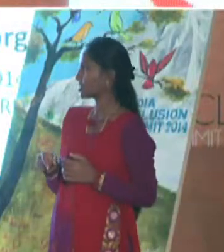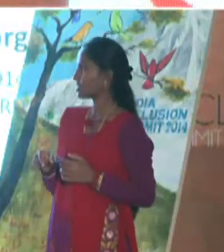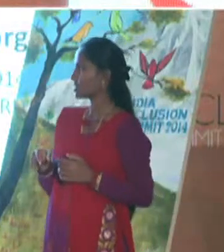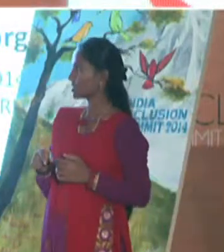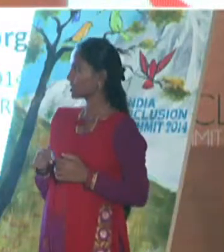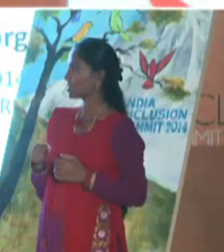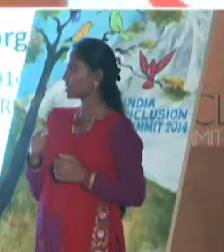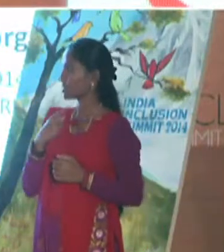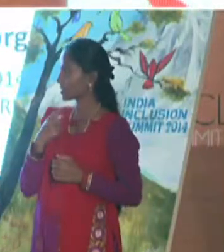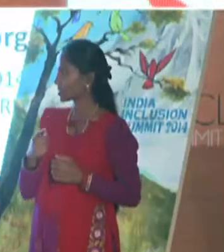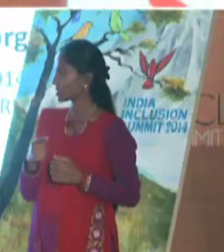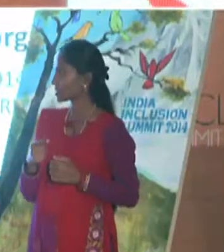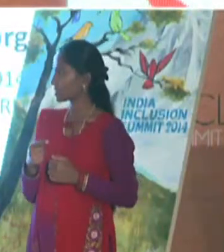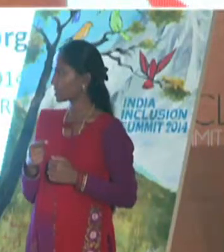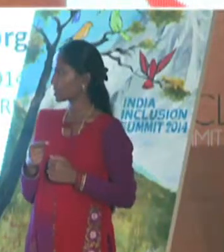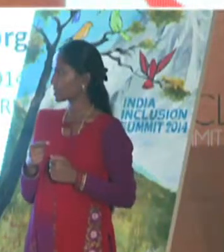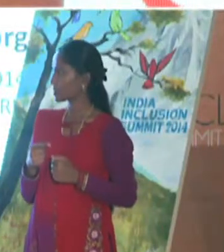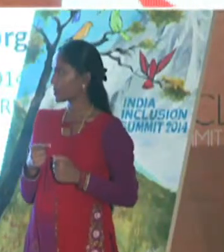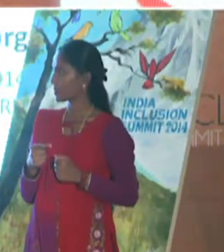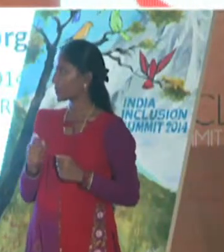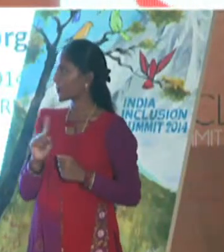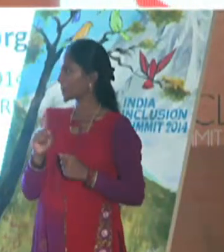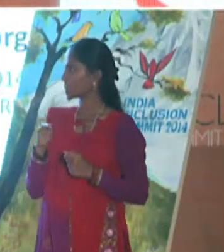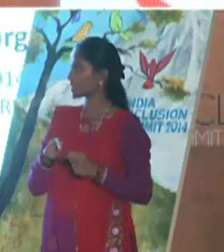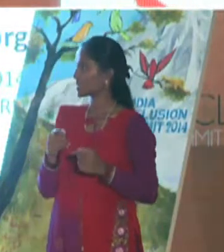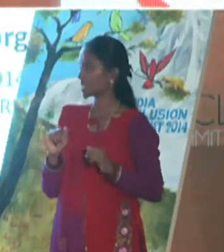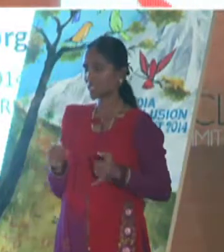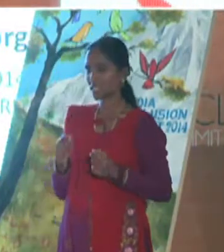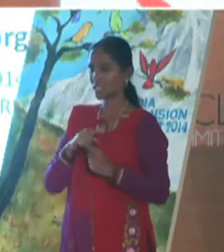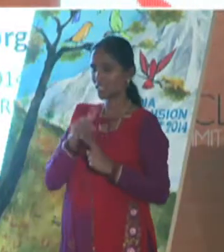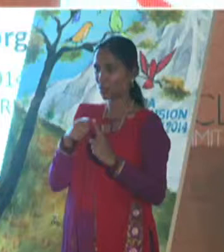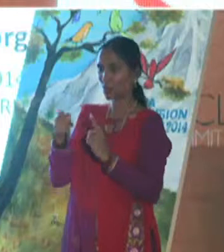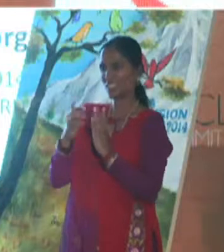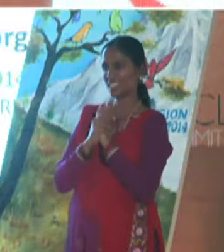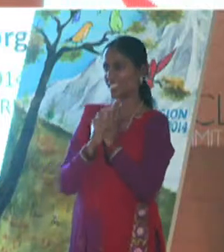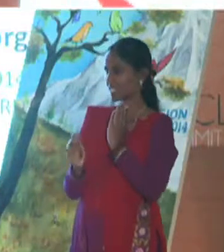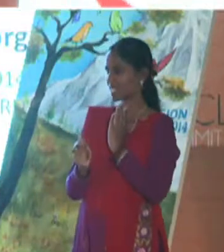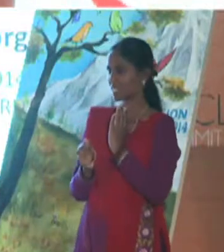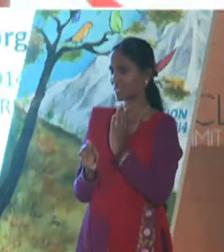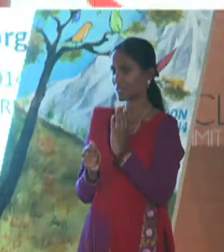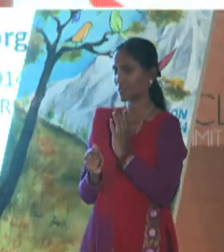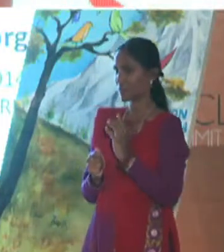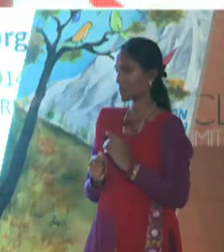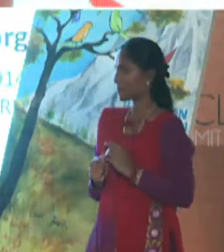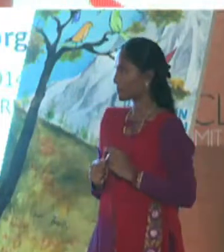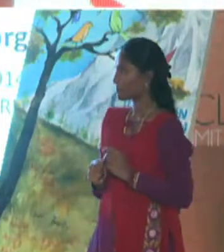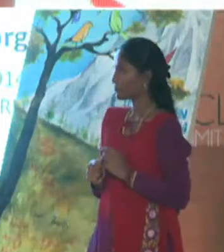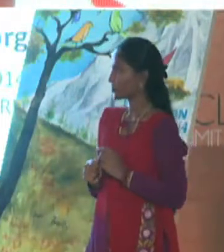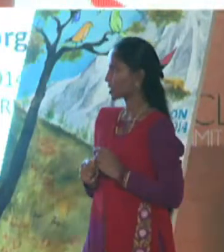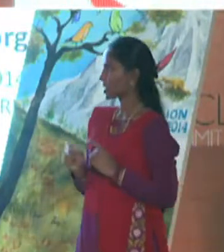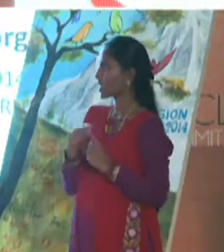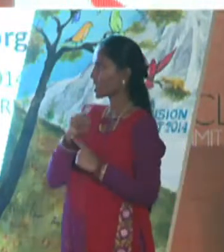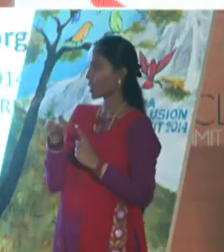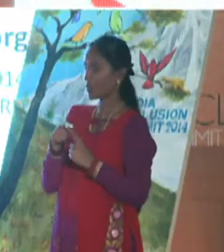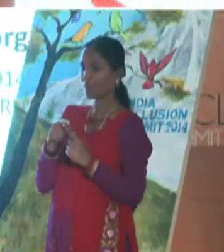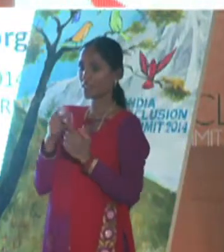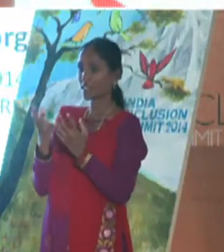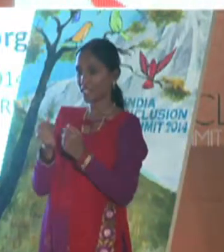start a school and a training center where it was not just about skills, but where it was about